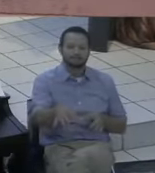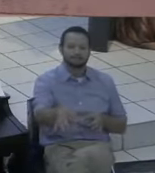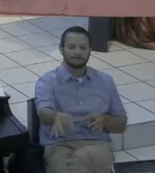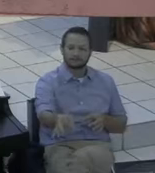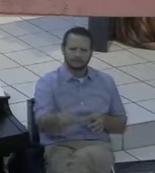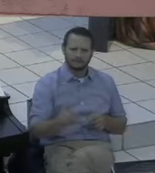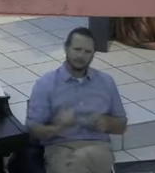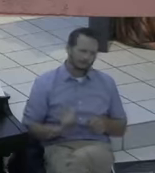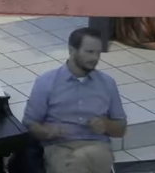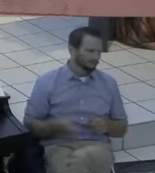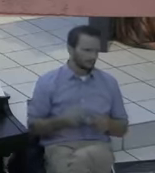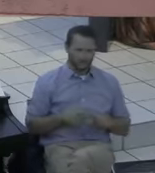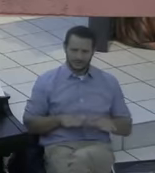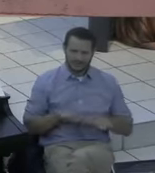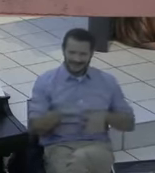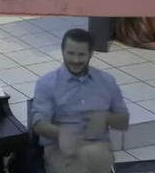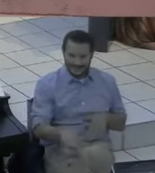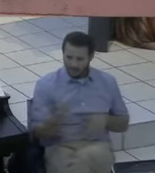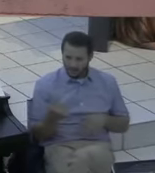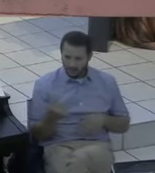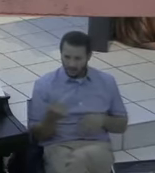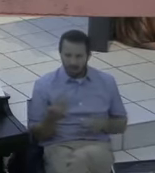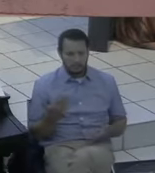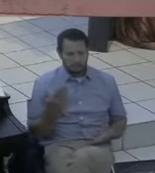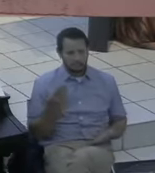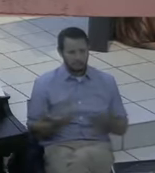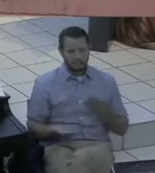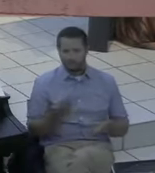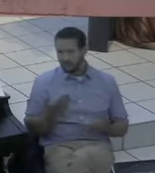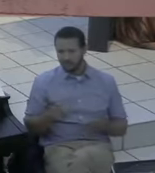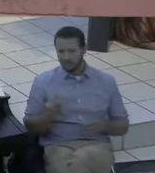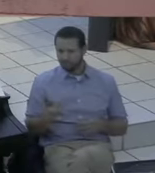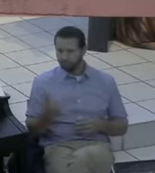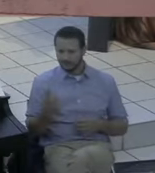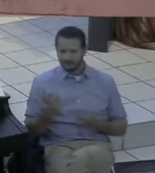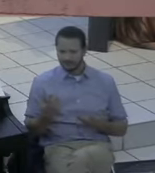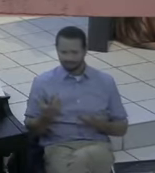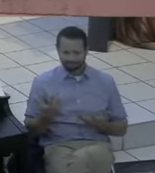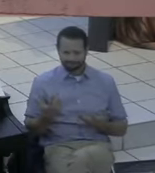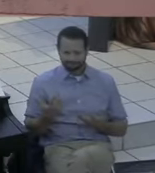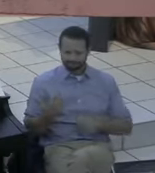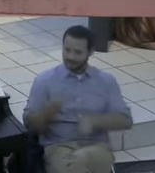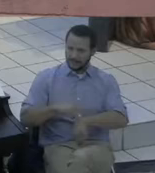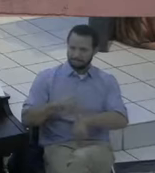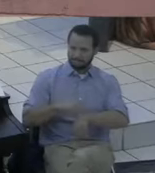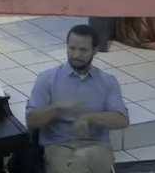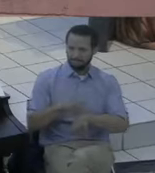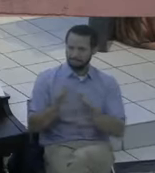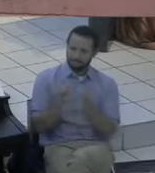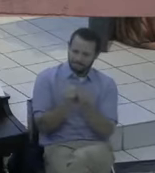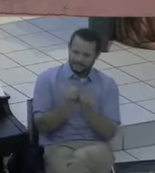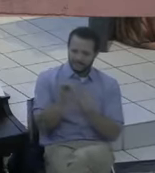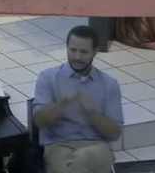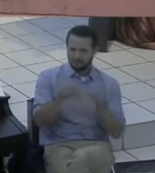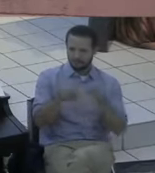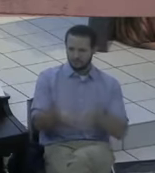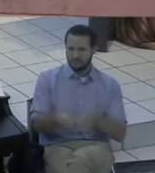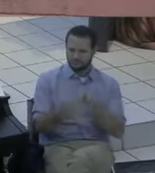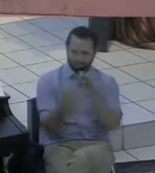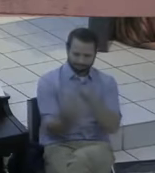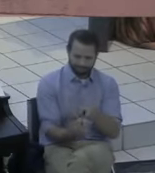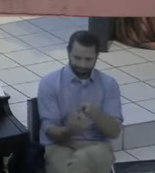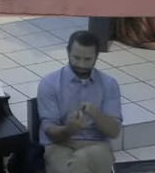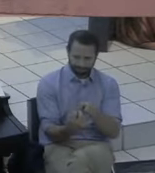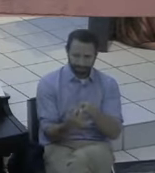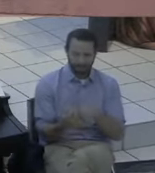step? Well, maybe it is simply making the time to be with that person. Maybe then making a